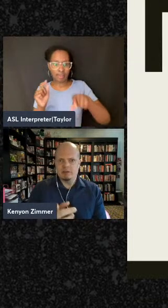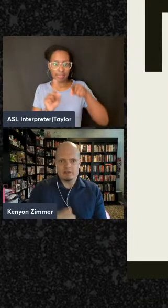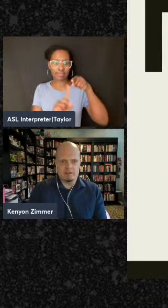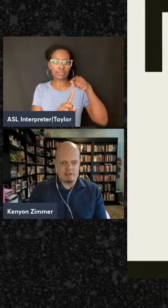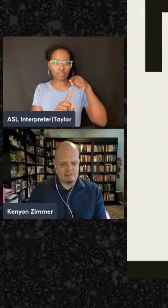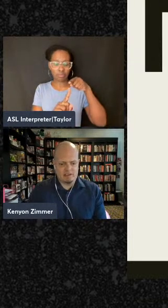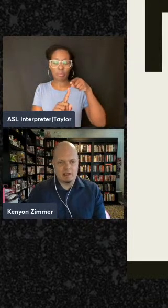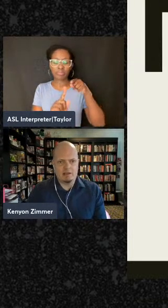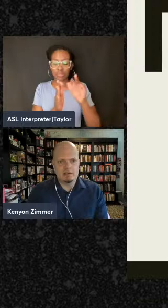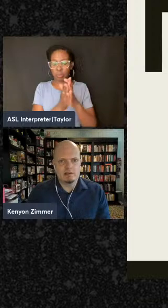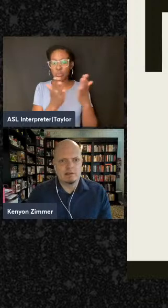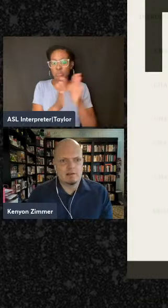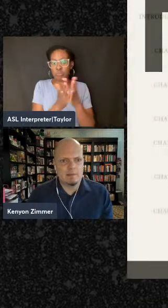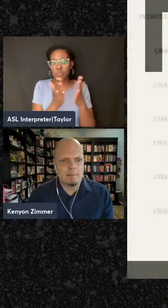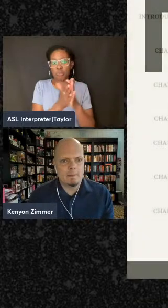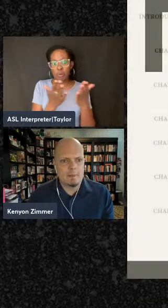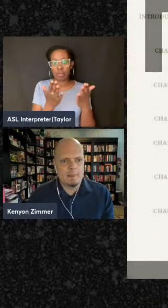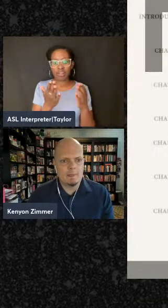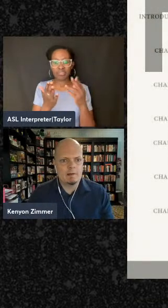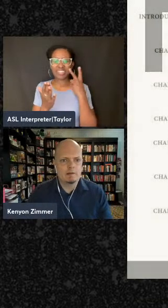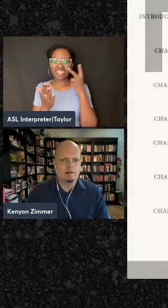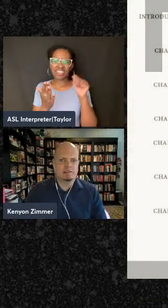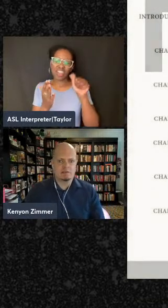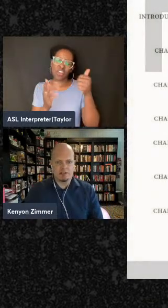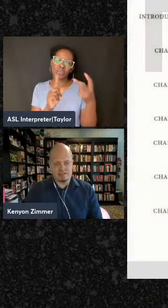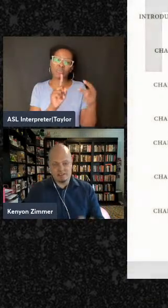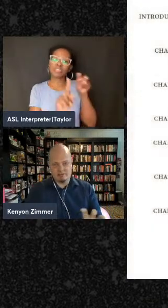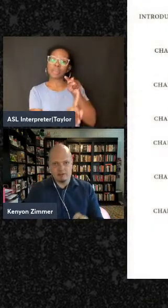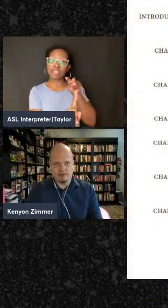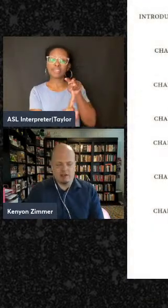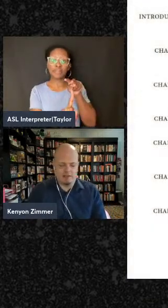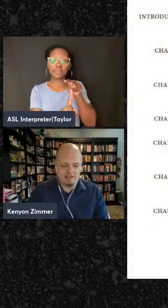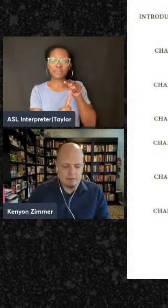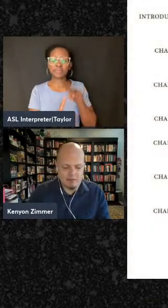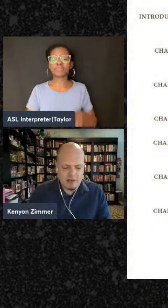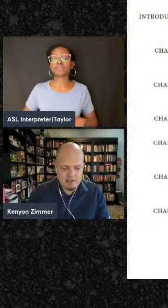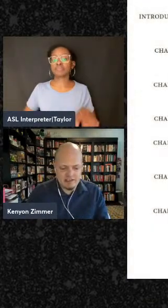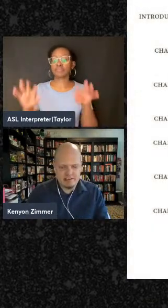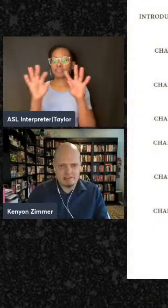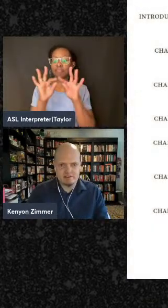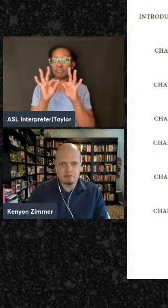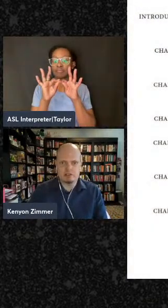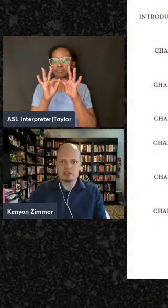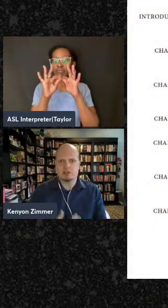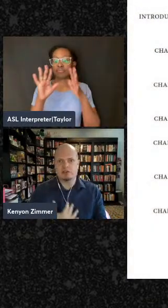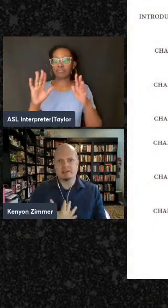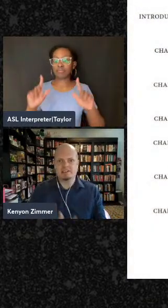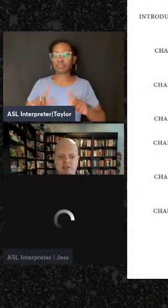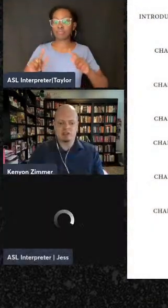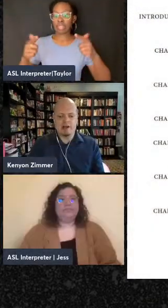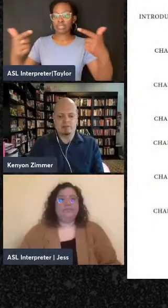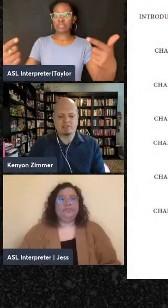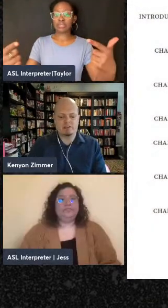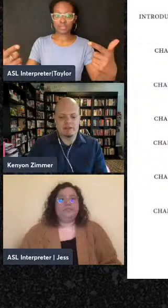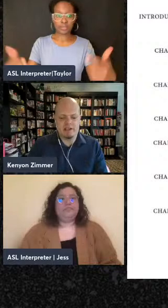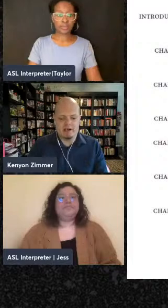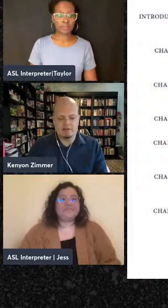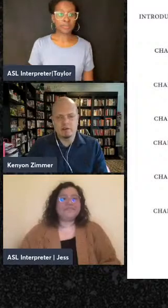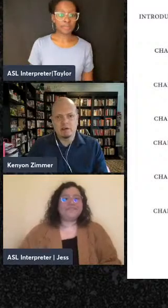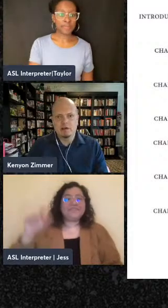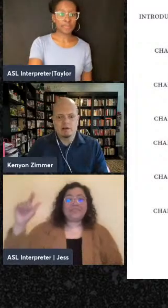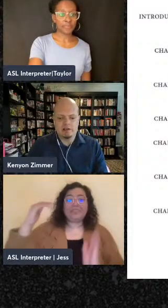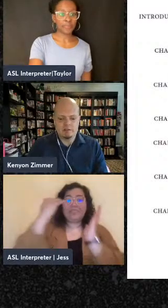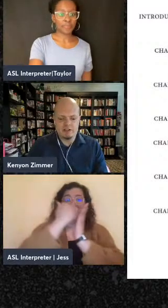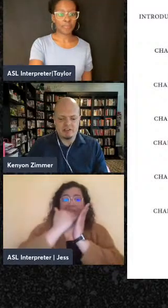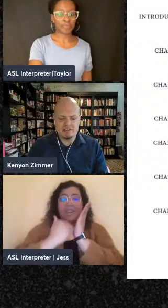If we can get the next slide. So here's a sneak peek at the table of contents, which across 10 chapters, we